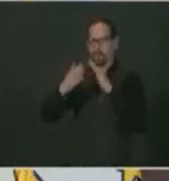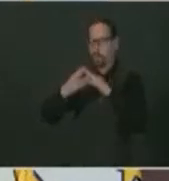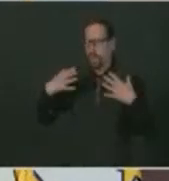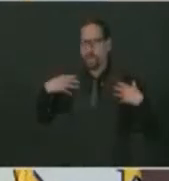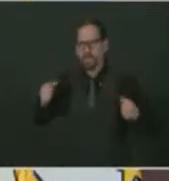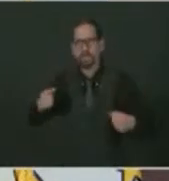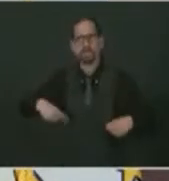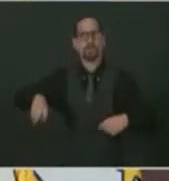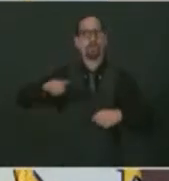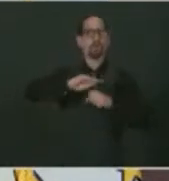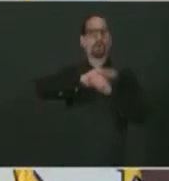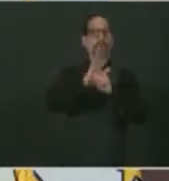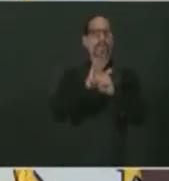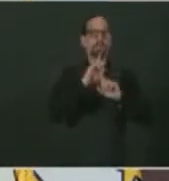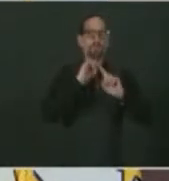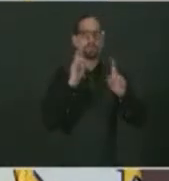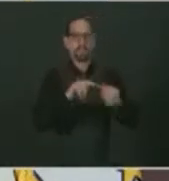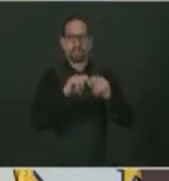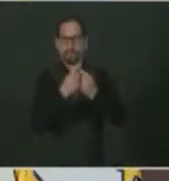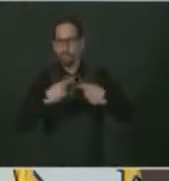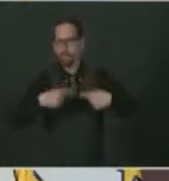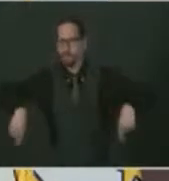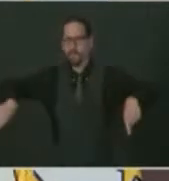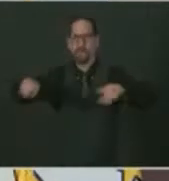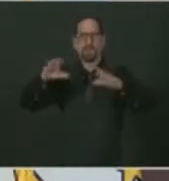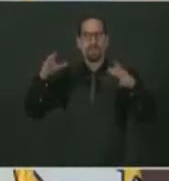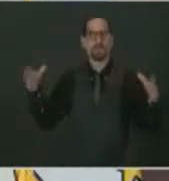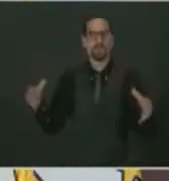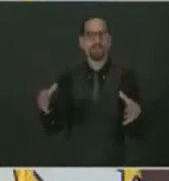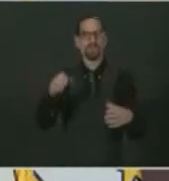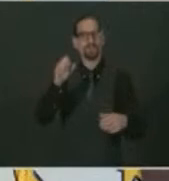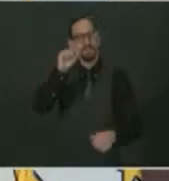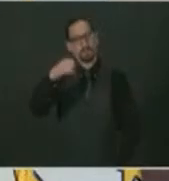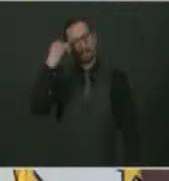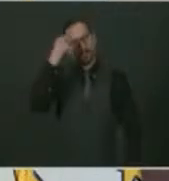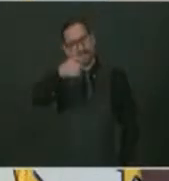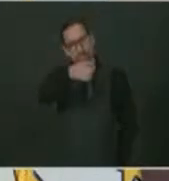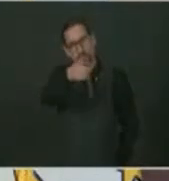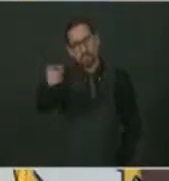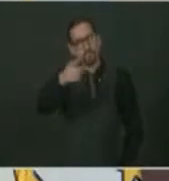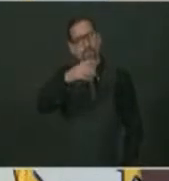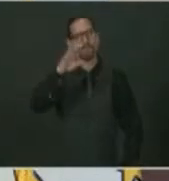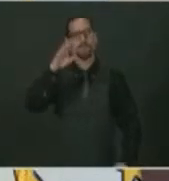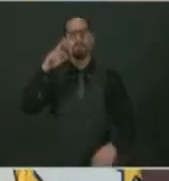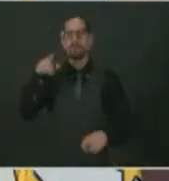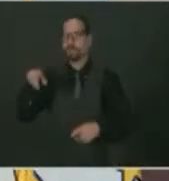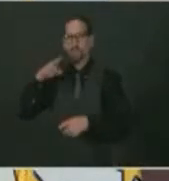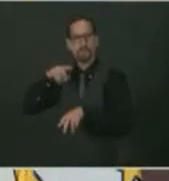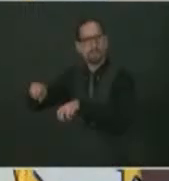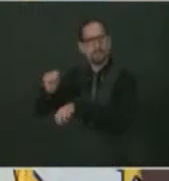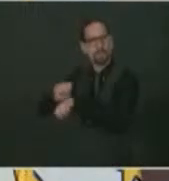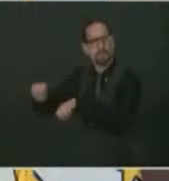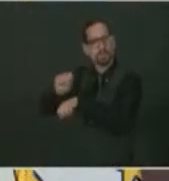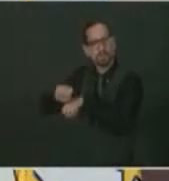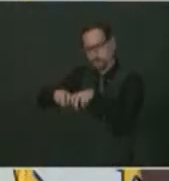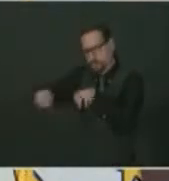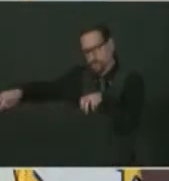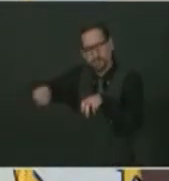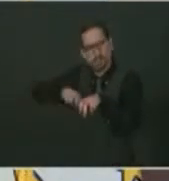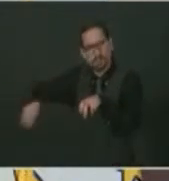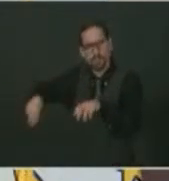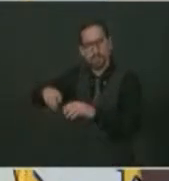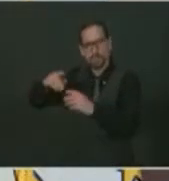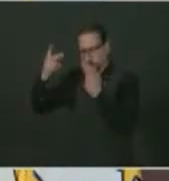only imagine how much work goes into analyzing and validating data when you're doing more than